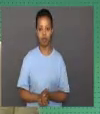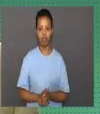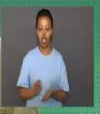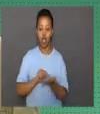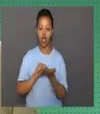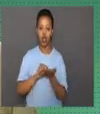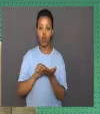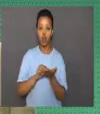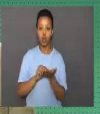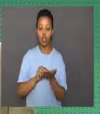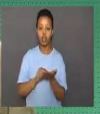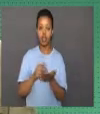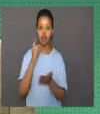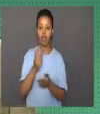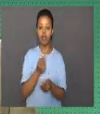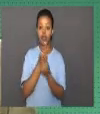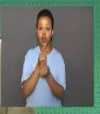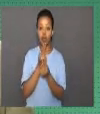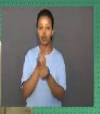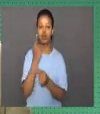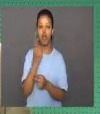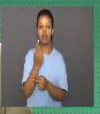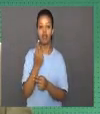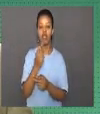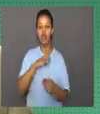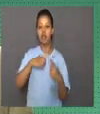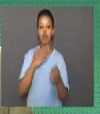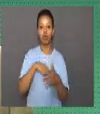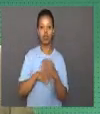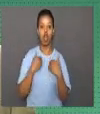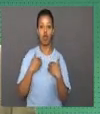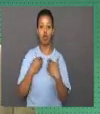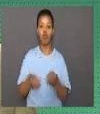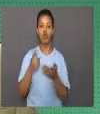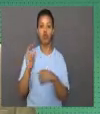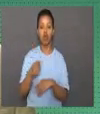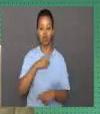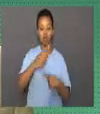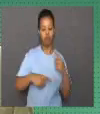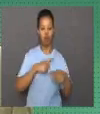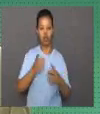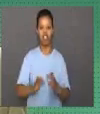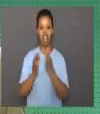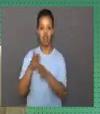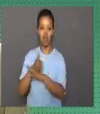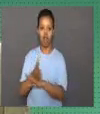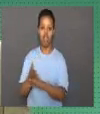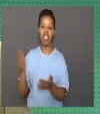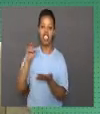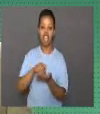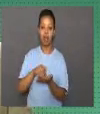Nutrients in an ecosystem go through important cycles by which they are